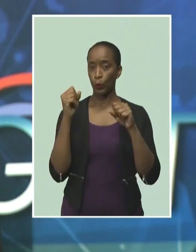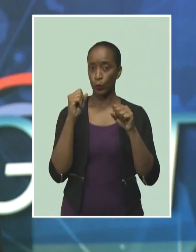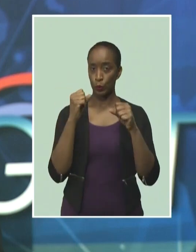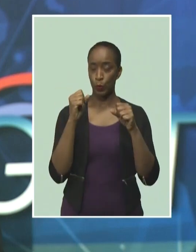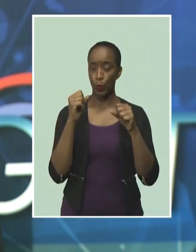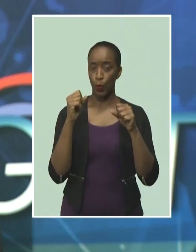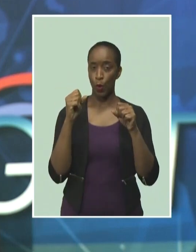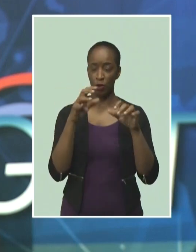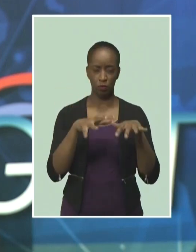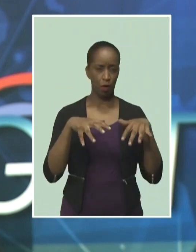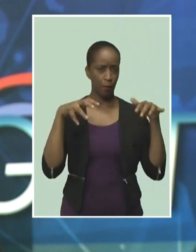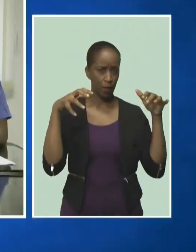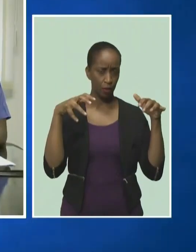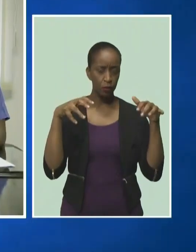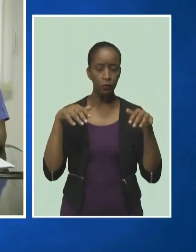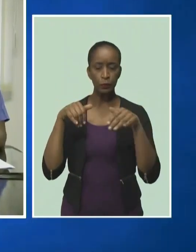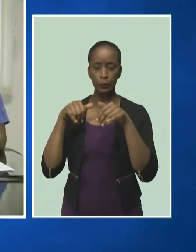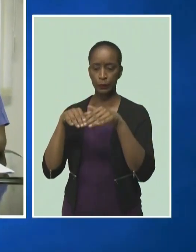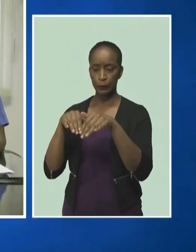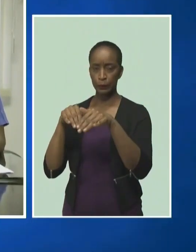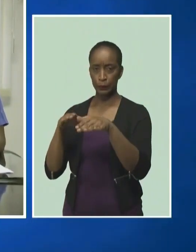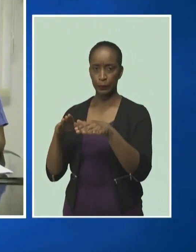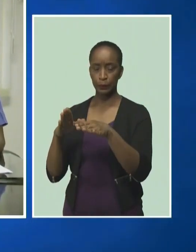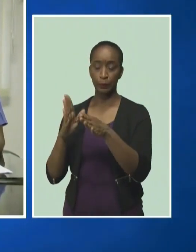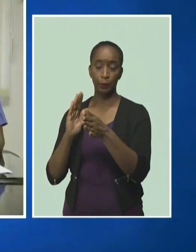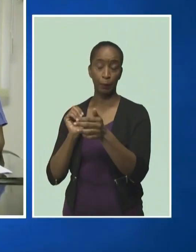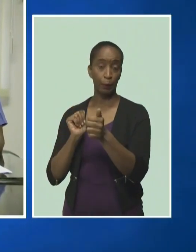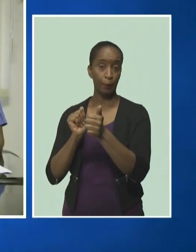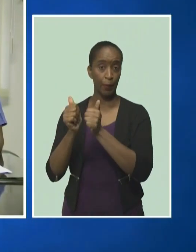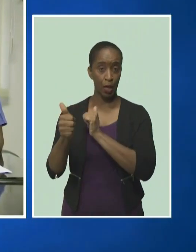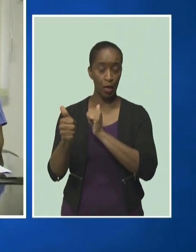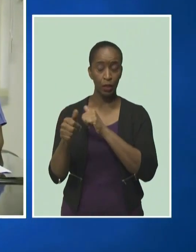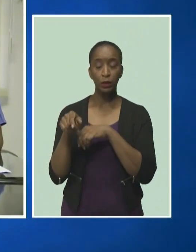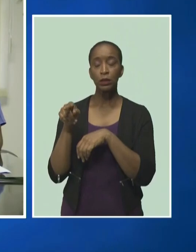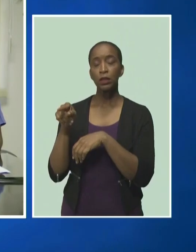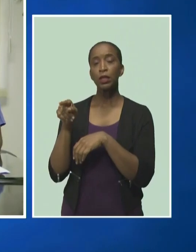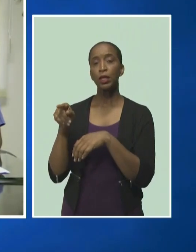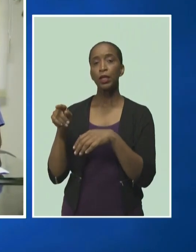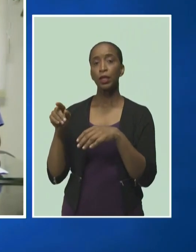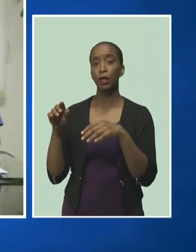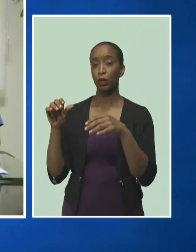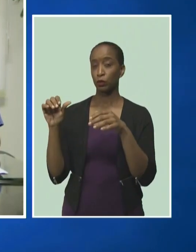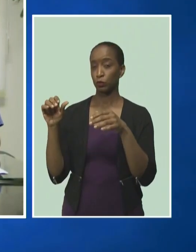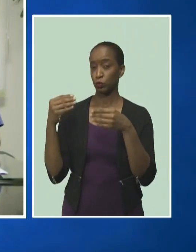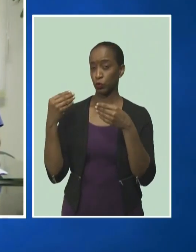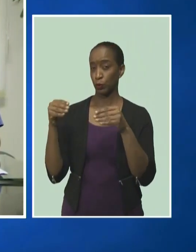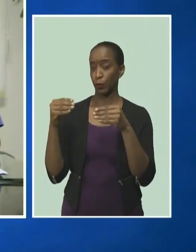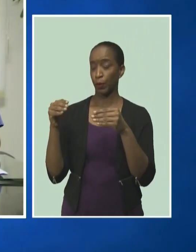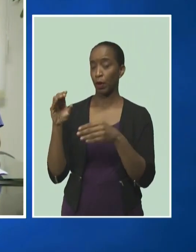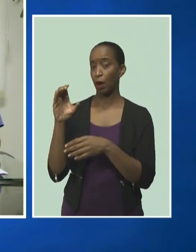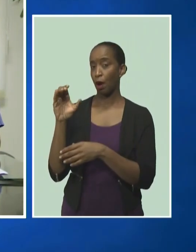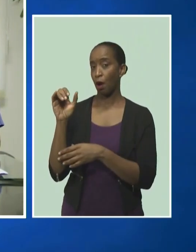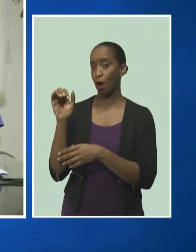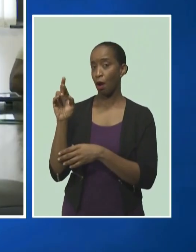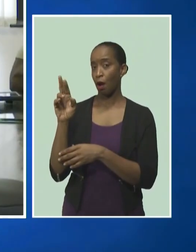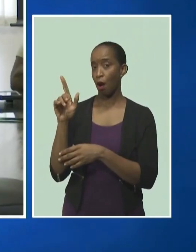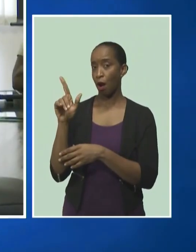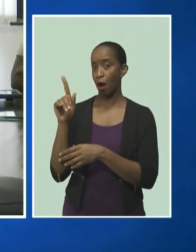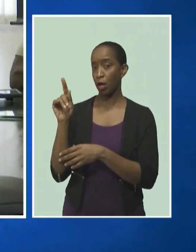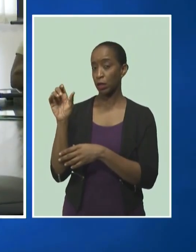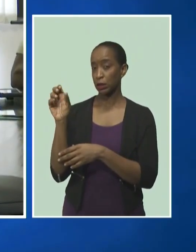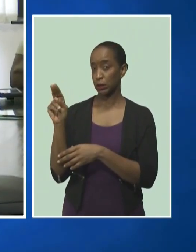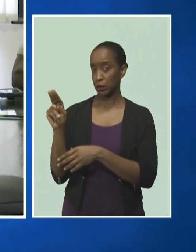taken. Home Affairs Minister Wilfred Abrams says the venue has been selected because of the unavailability of other